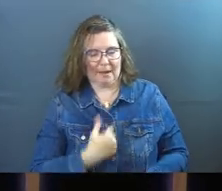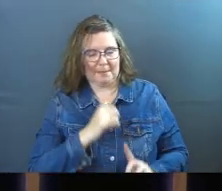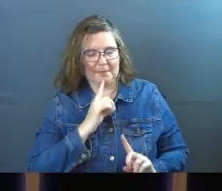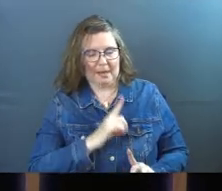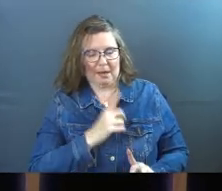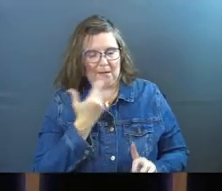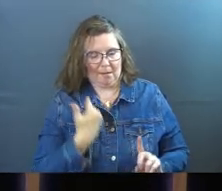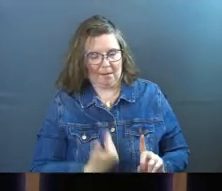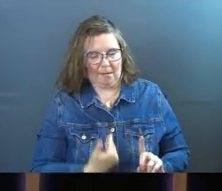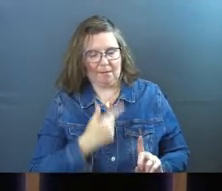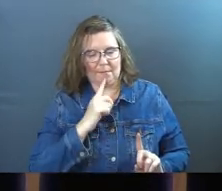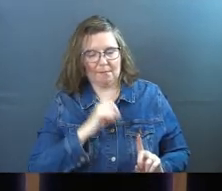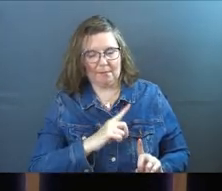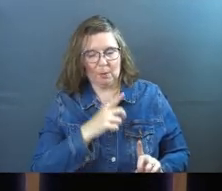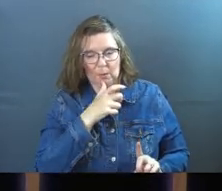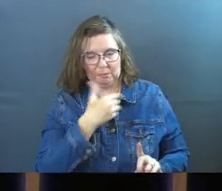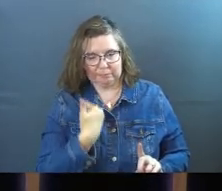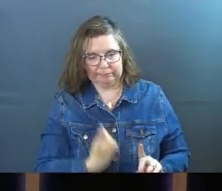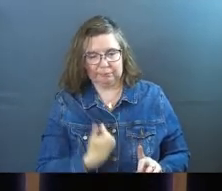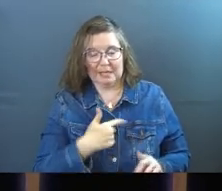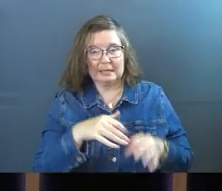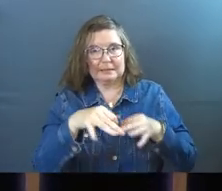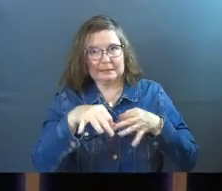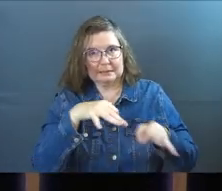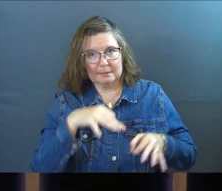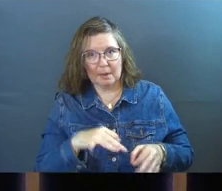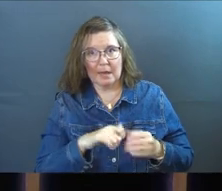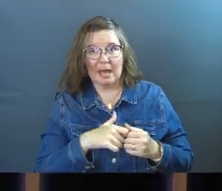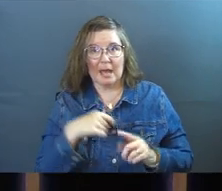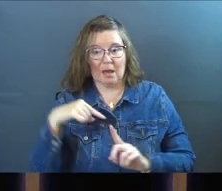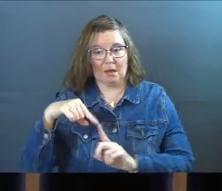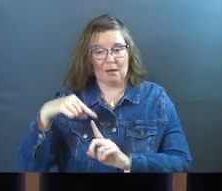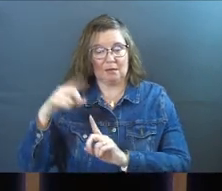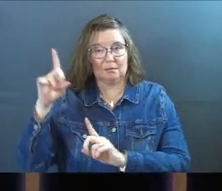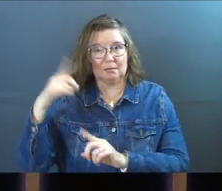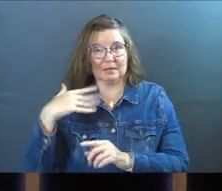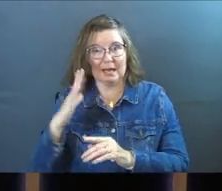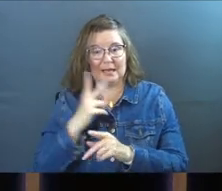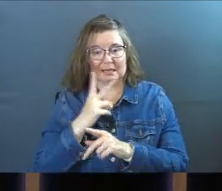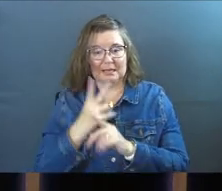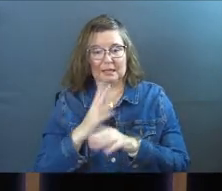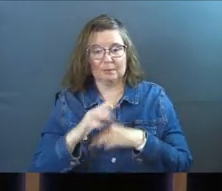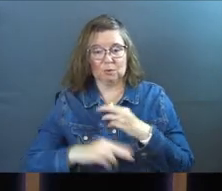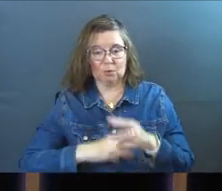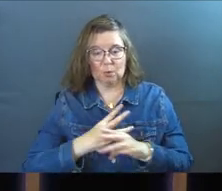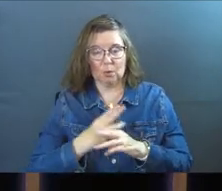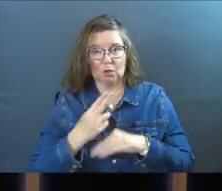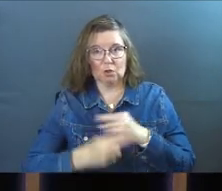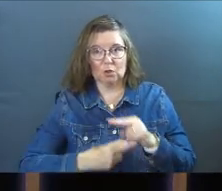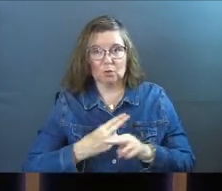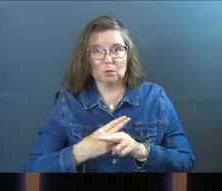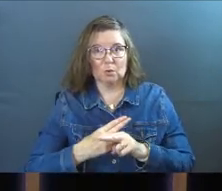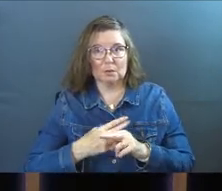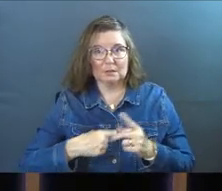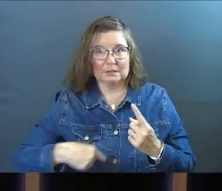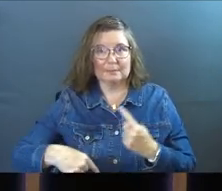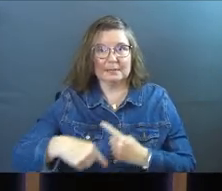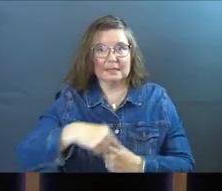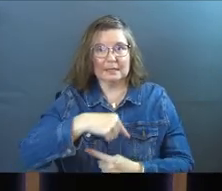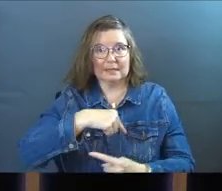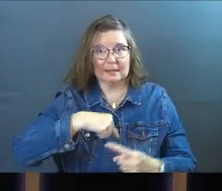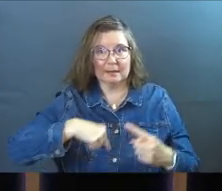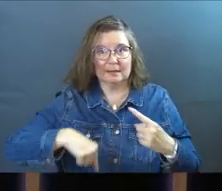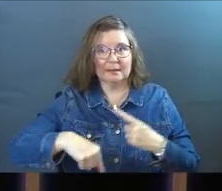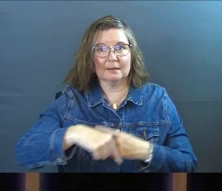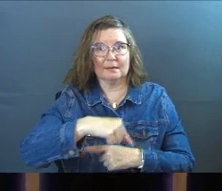Job who he is, and he explains how he keeps this world, this universe spinning, how